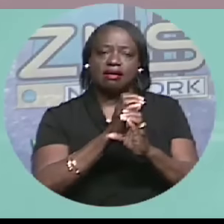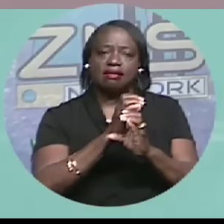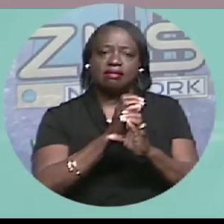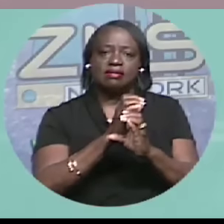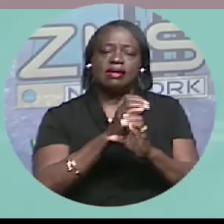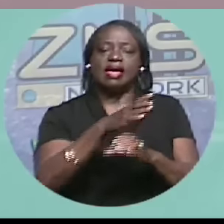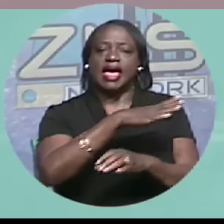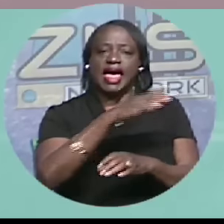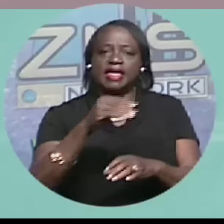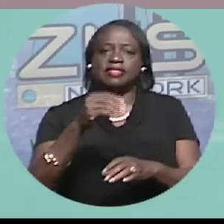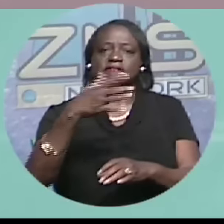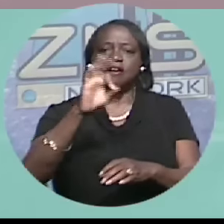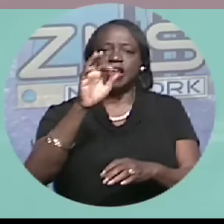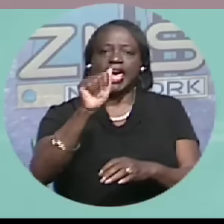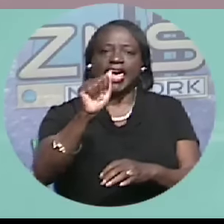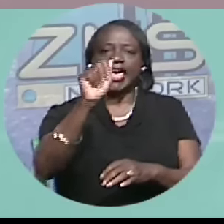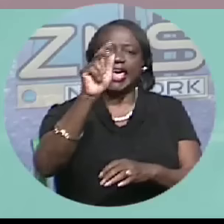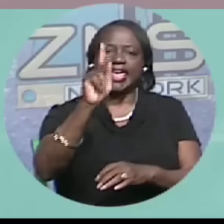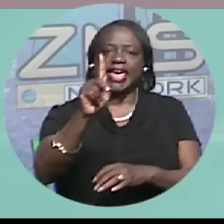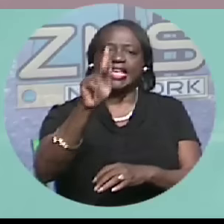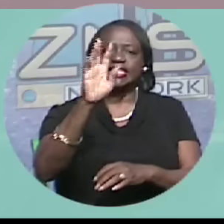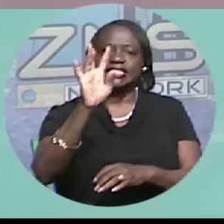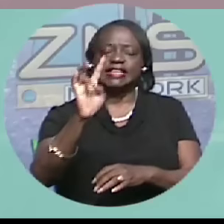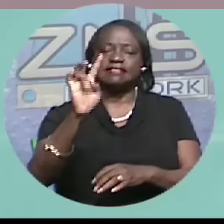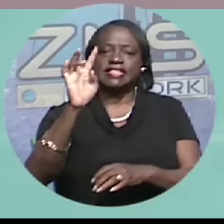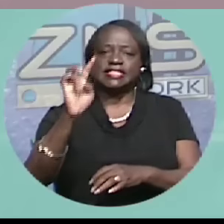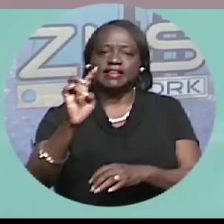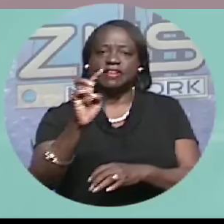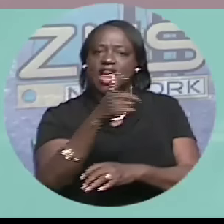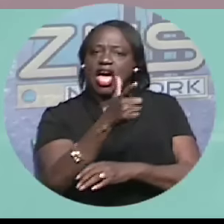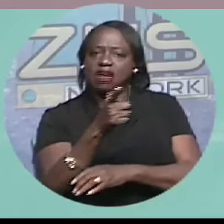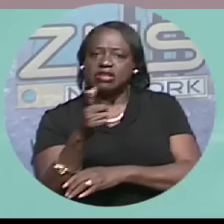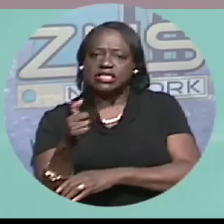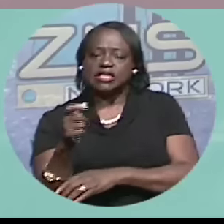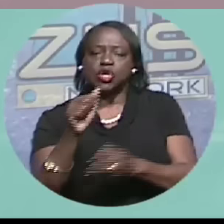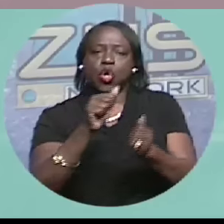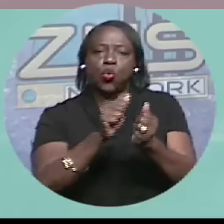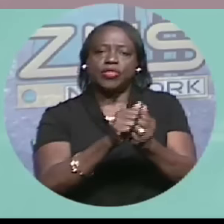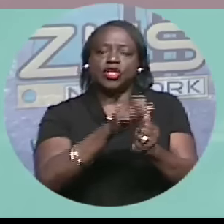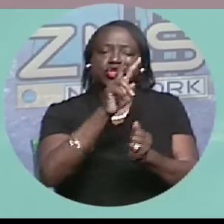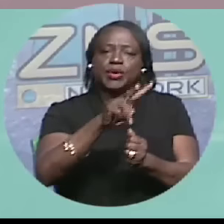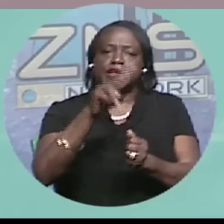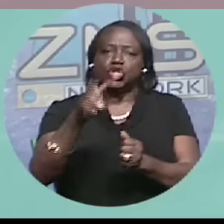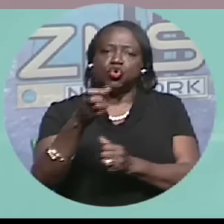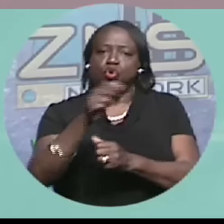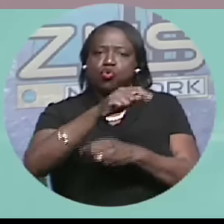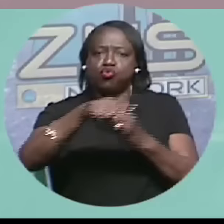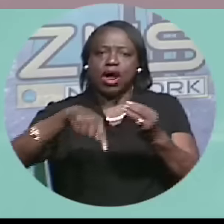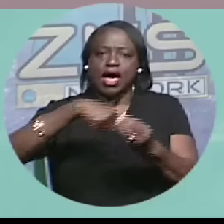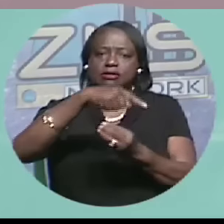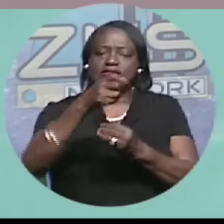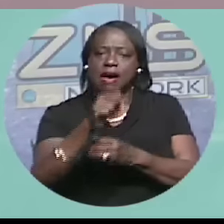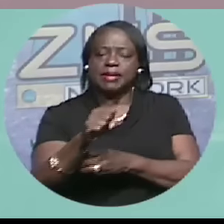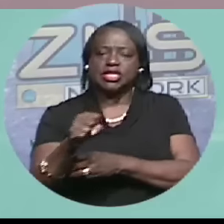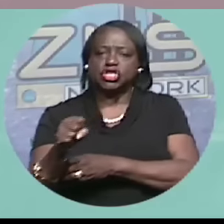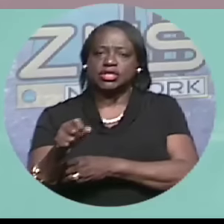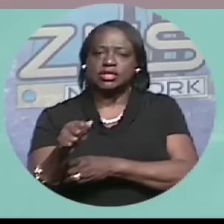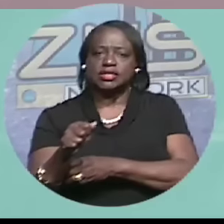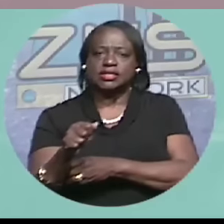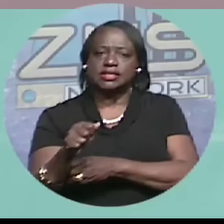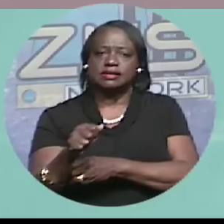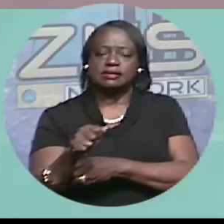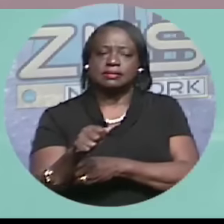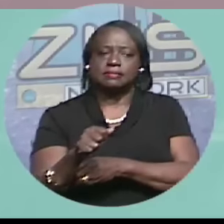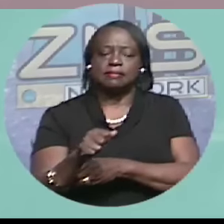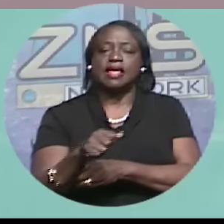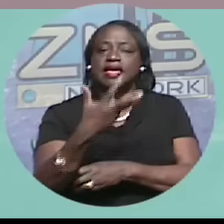recover AK-47 assault weapon with over 22 rounds of ammunition. We are pleased that we were able to get that dangerous weapon